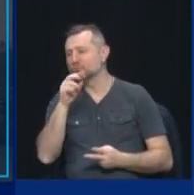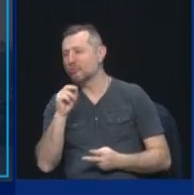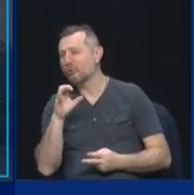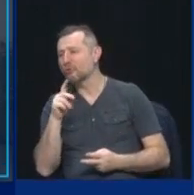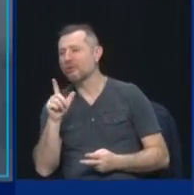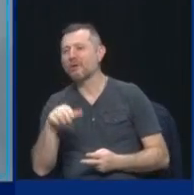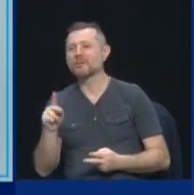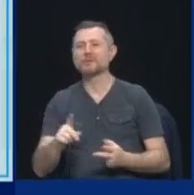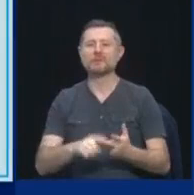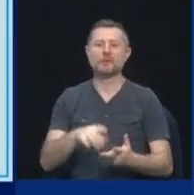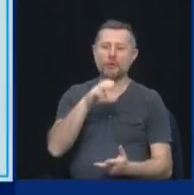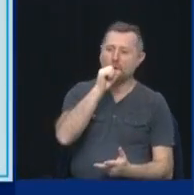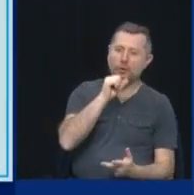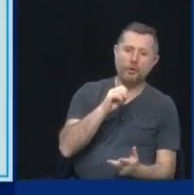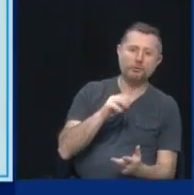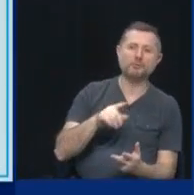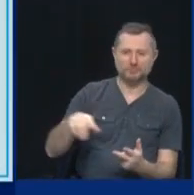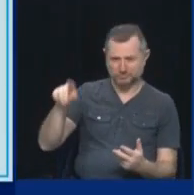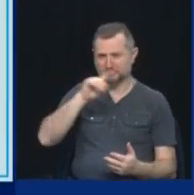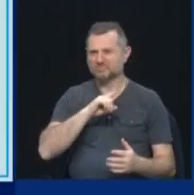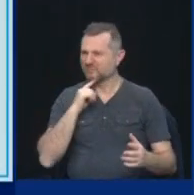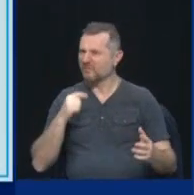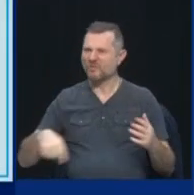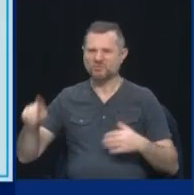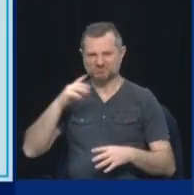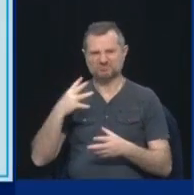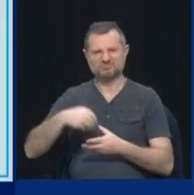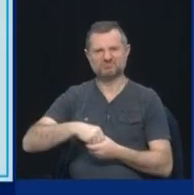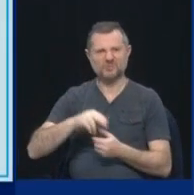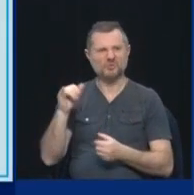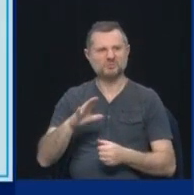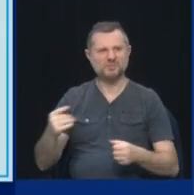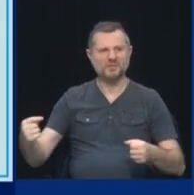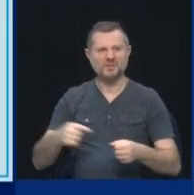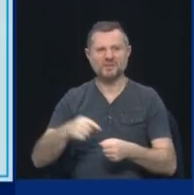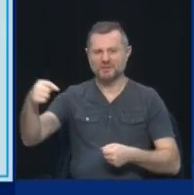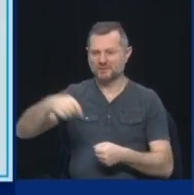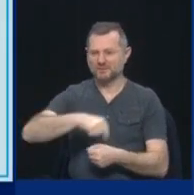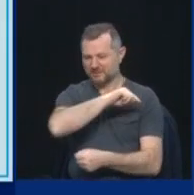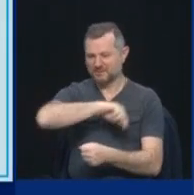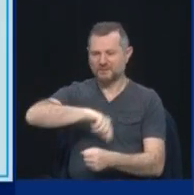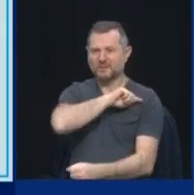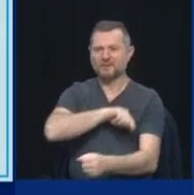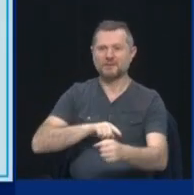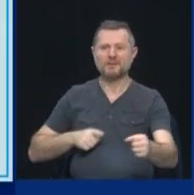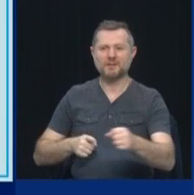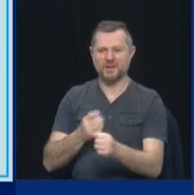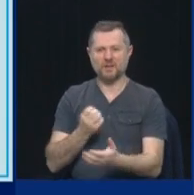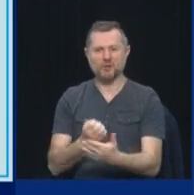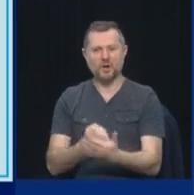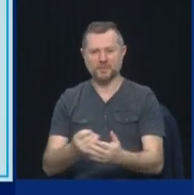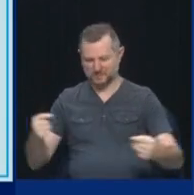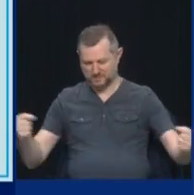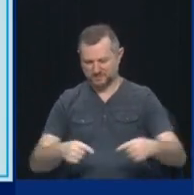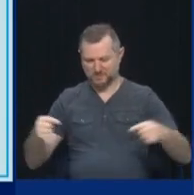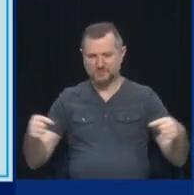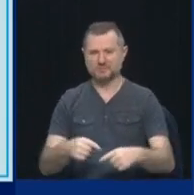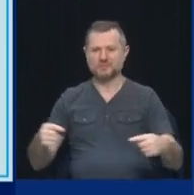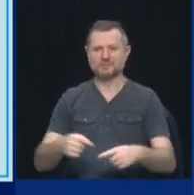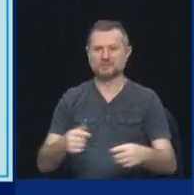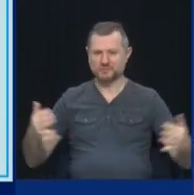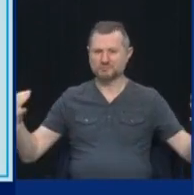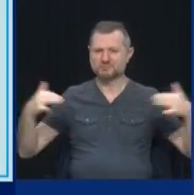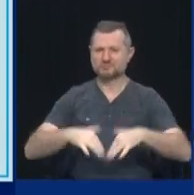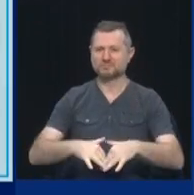all part of the New York City economy. And getting them in and out